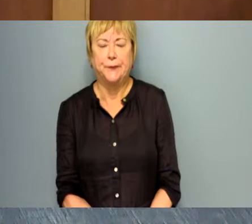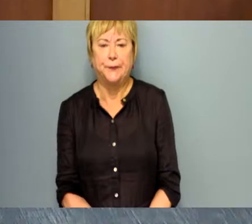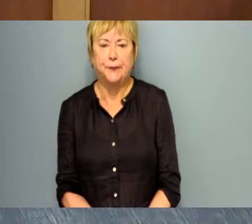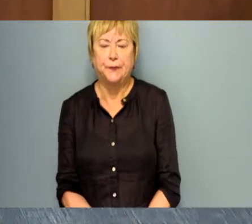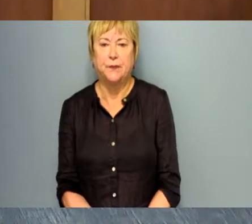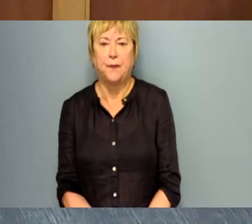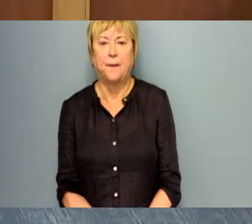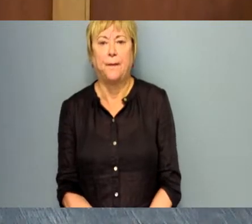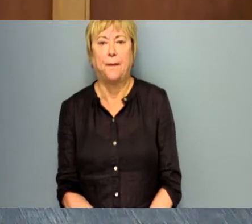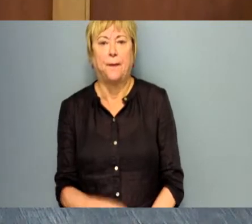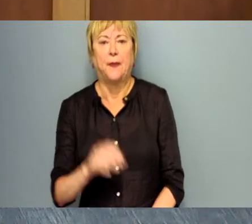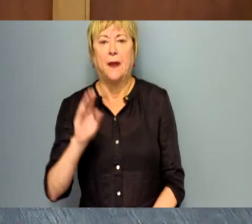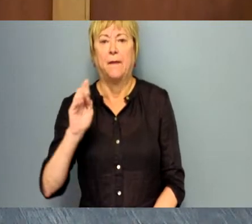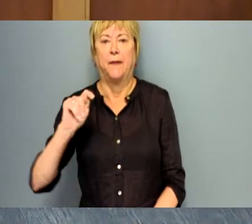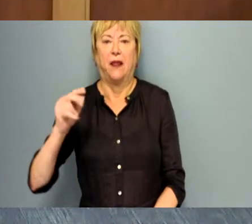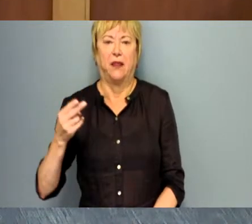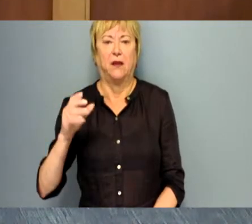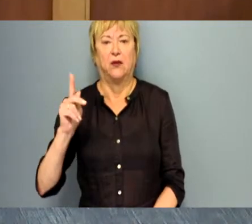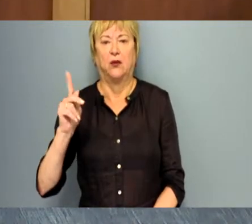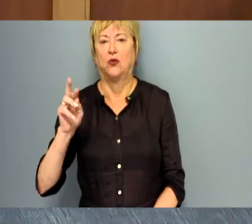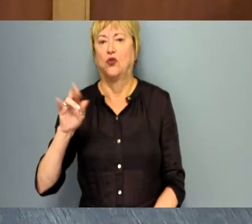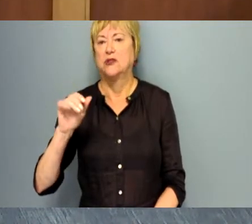Beth Curcio.